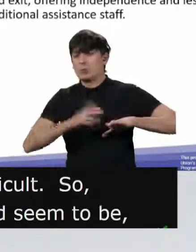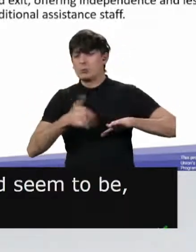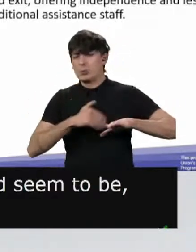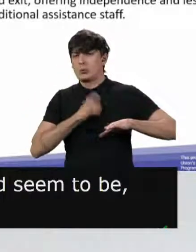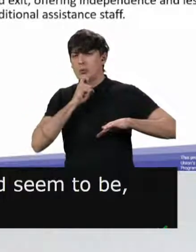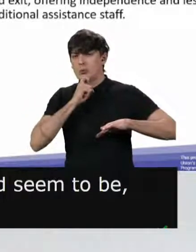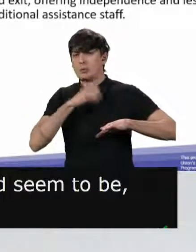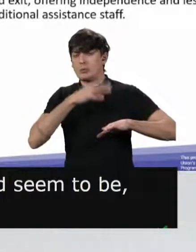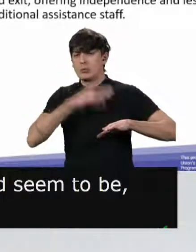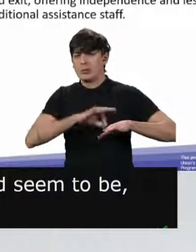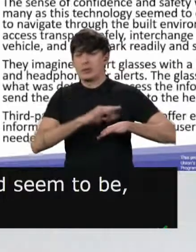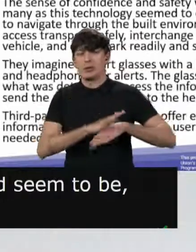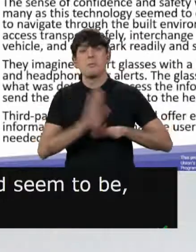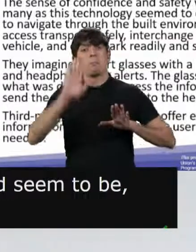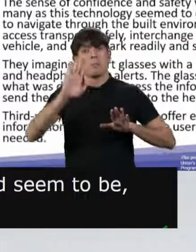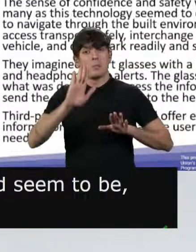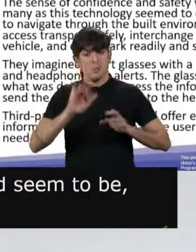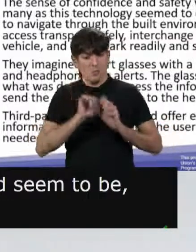be.